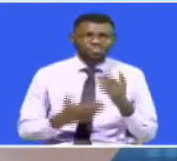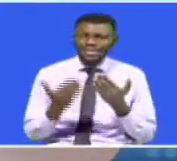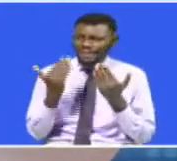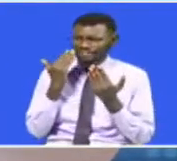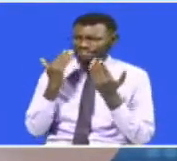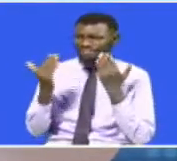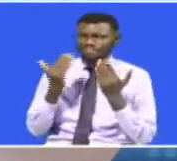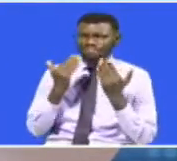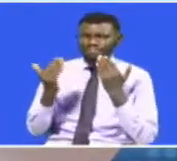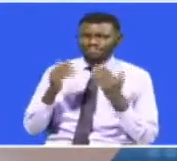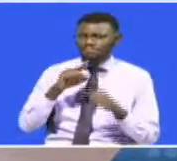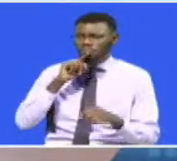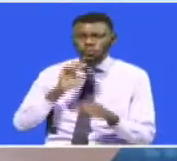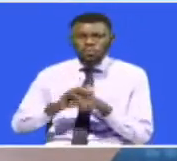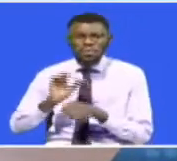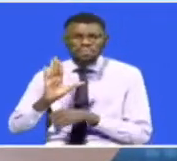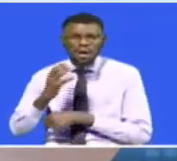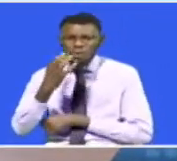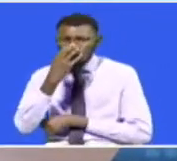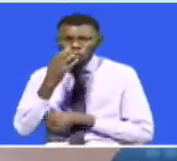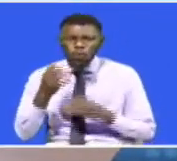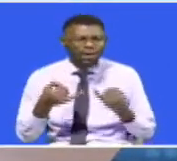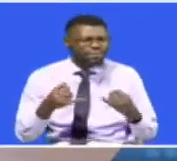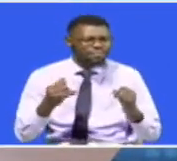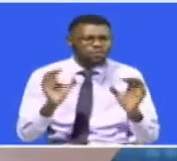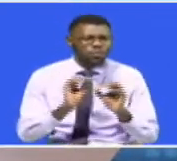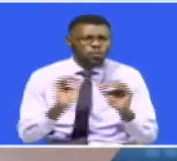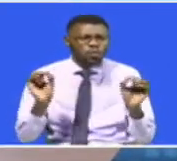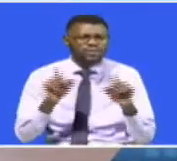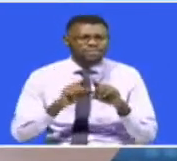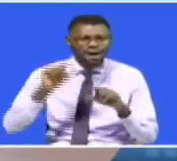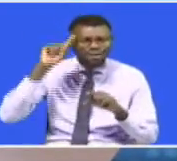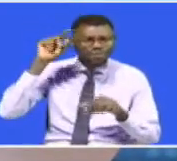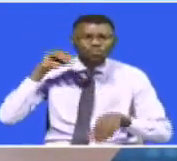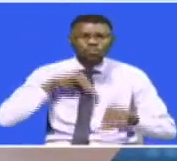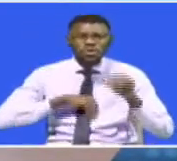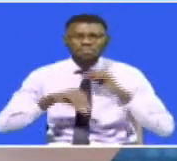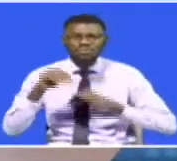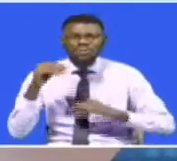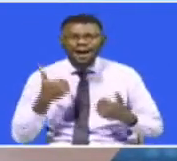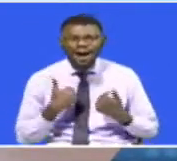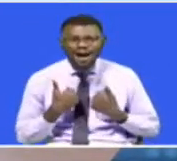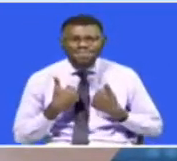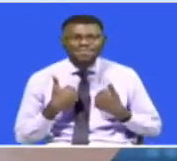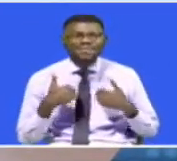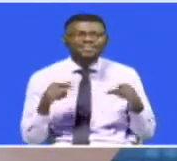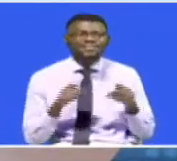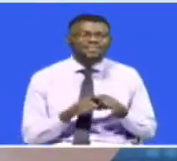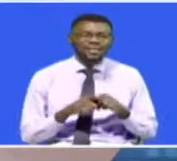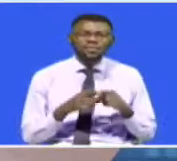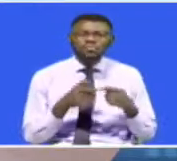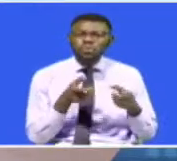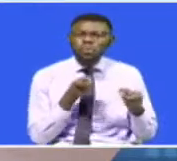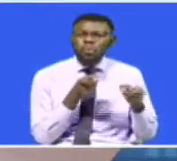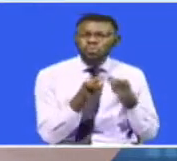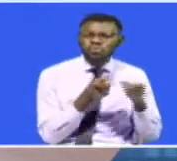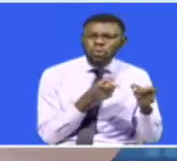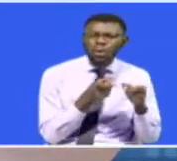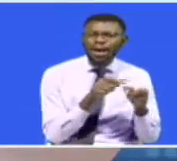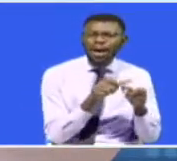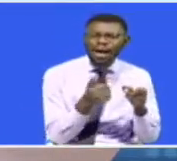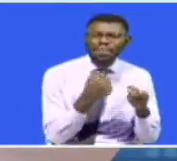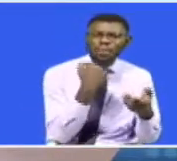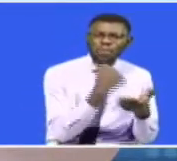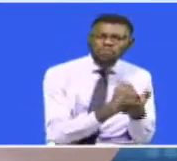unkept promises and persistent impunity from the government, including corruption, capture of independent offices,